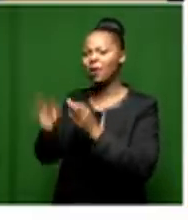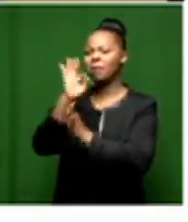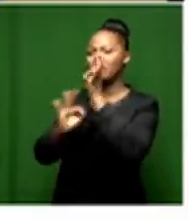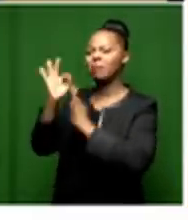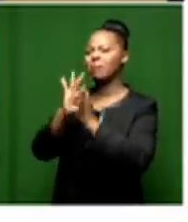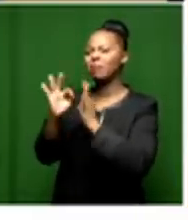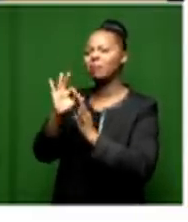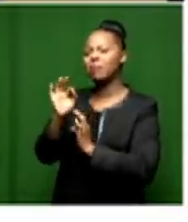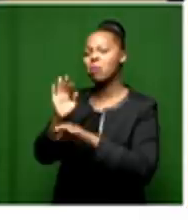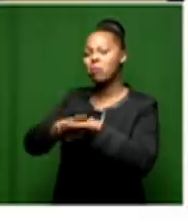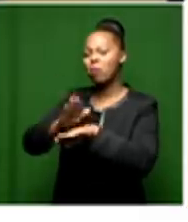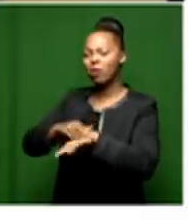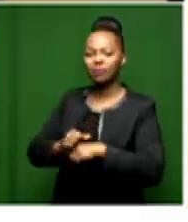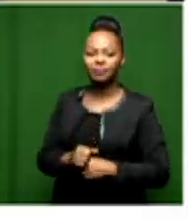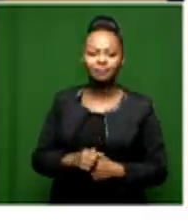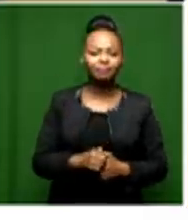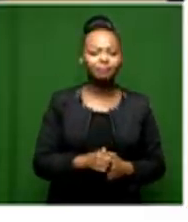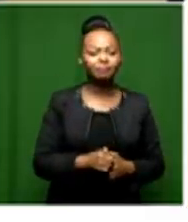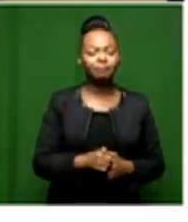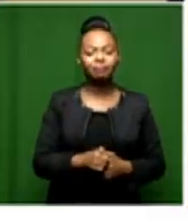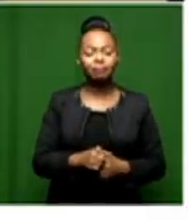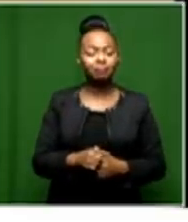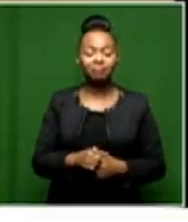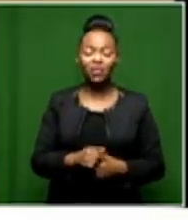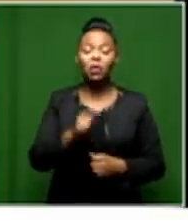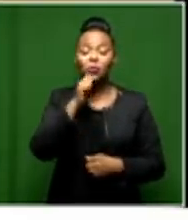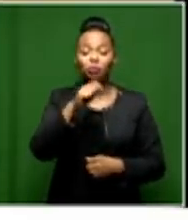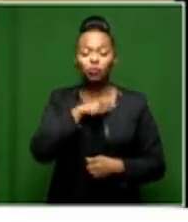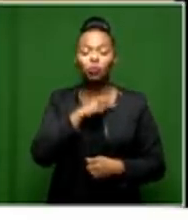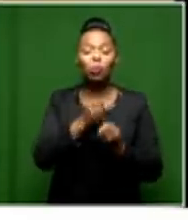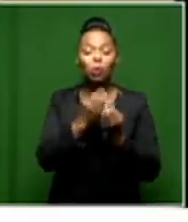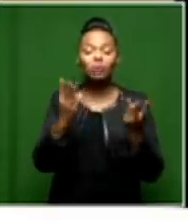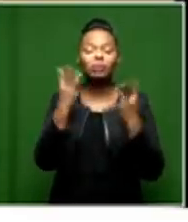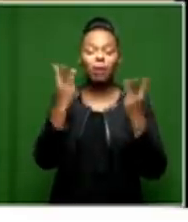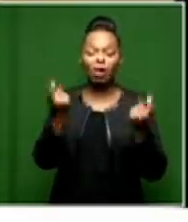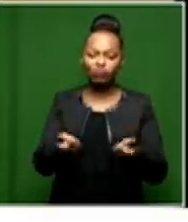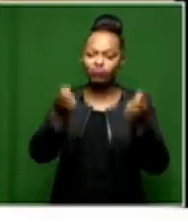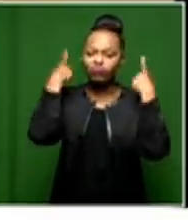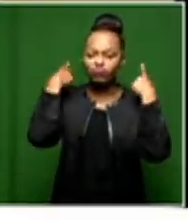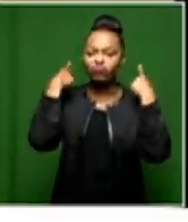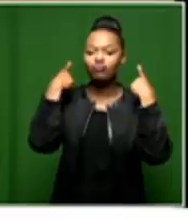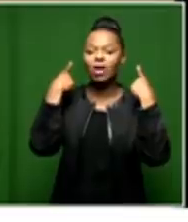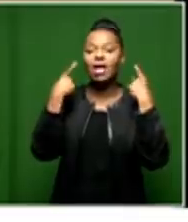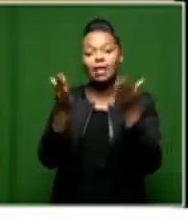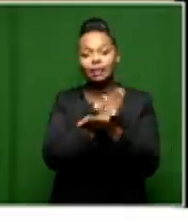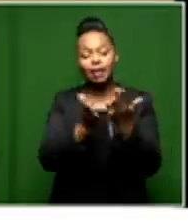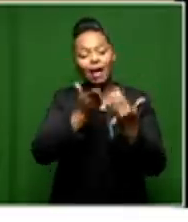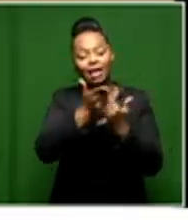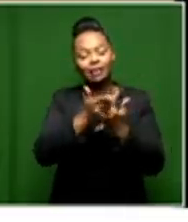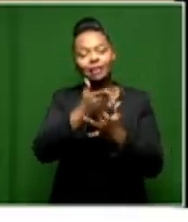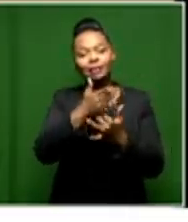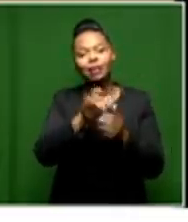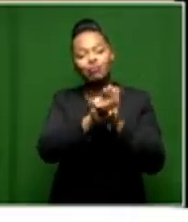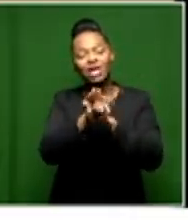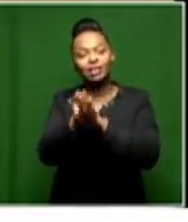that. There are many misunderstandings, and I'm sure most of us who have access to media are aware of the conspiracy